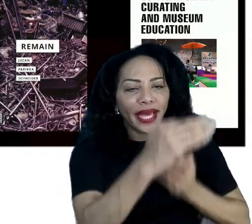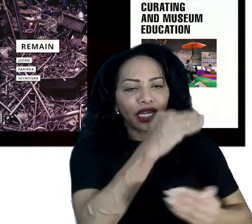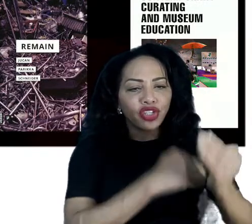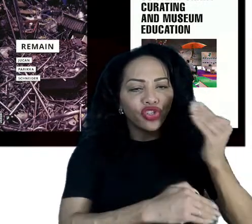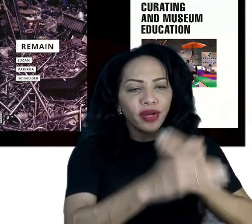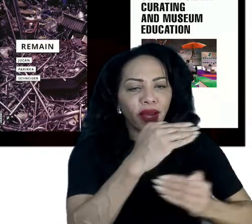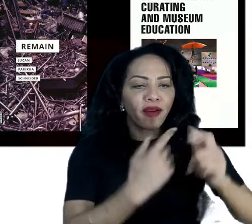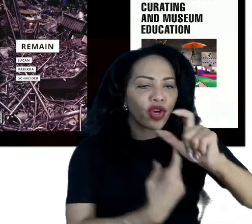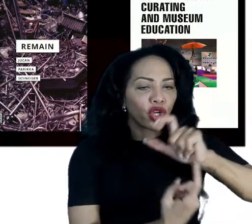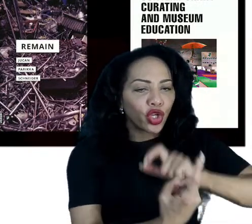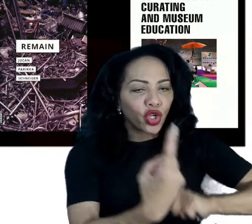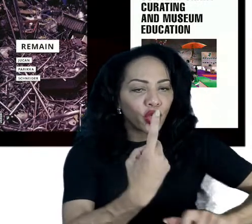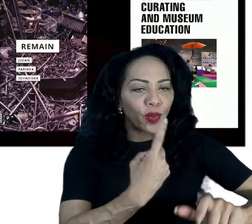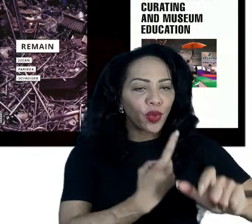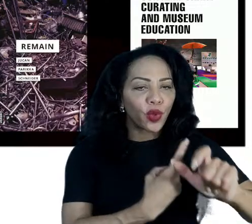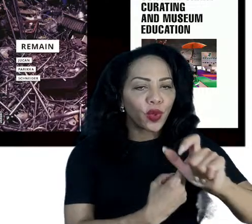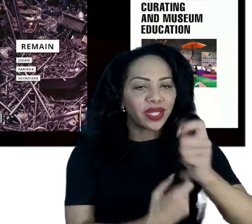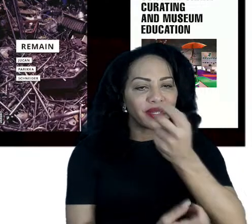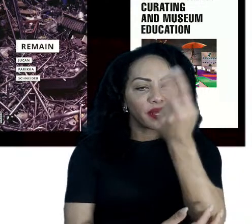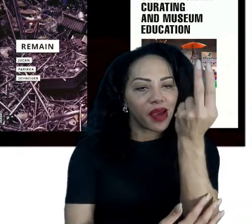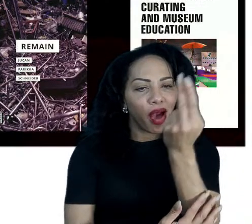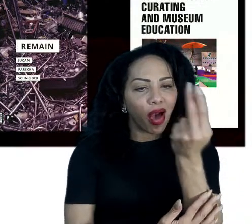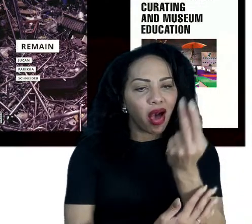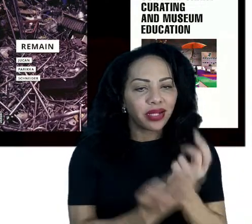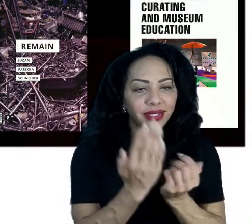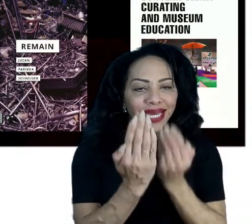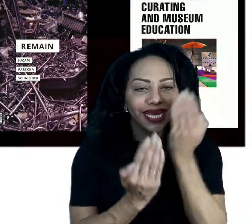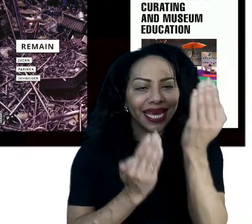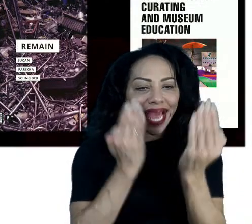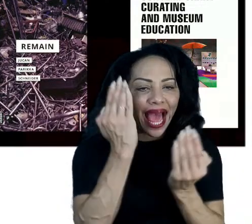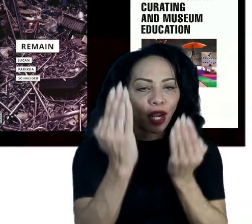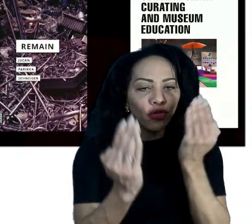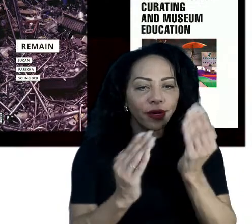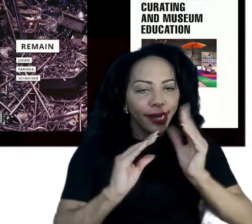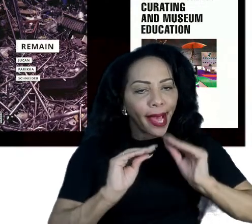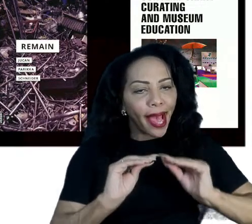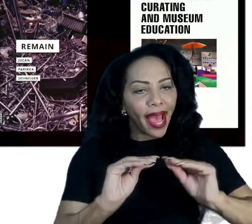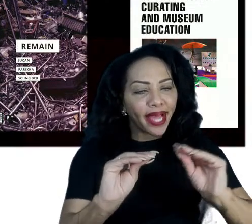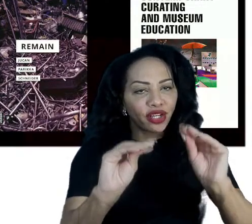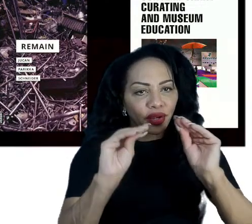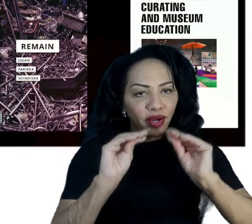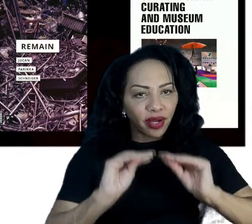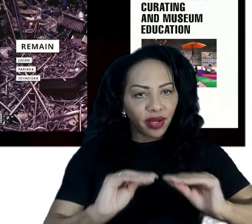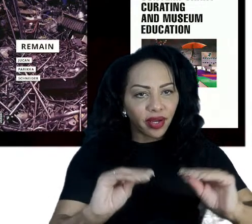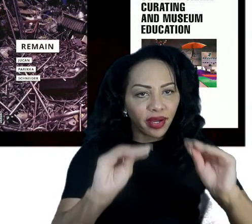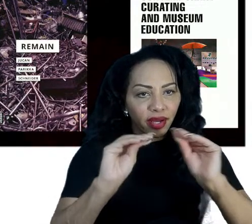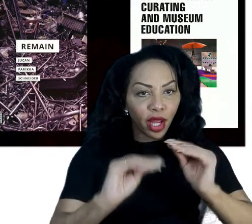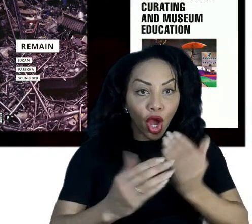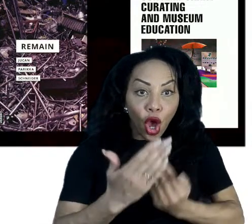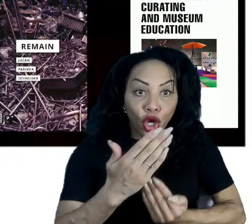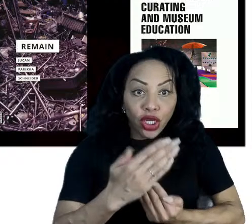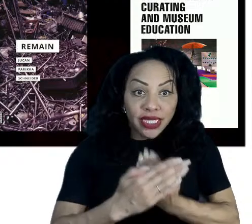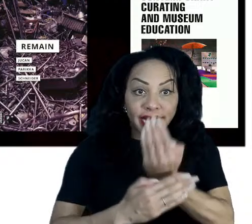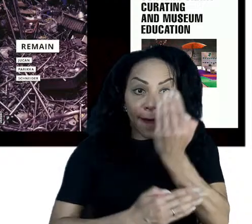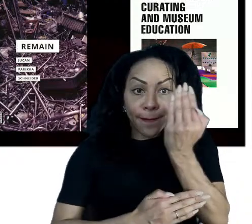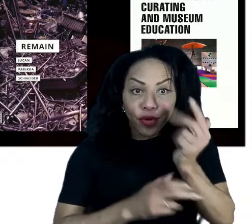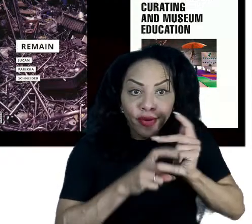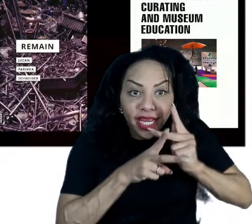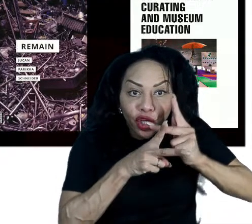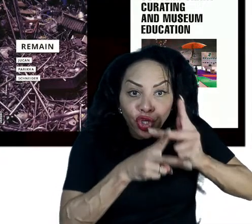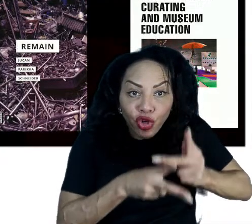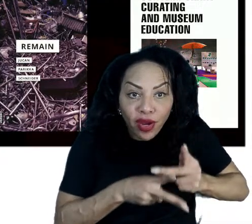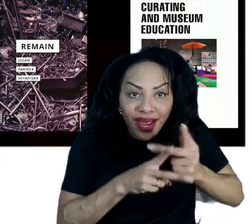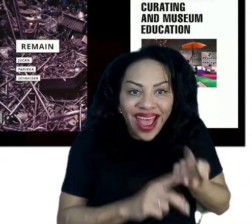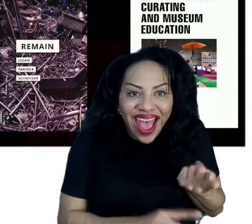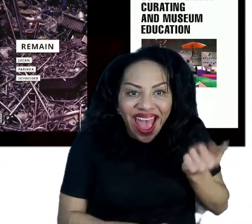community arts and also gallery education, and contemporary curating and museum